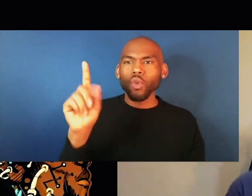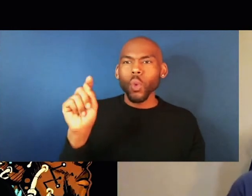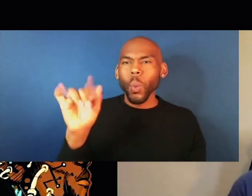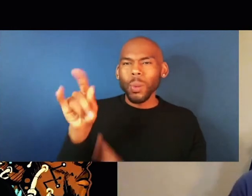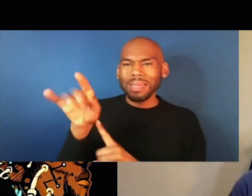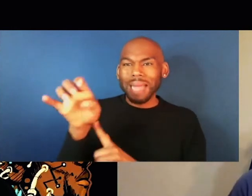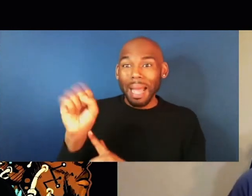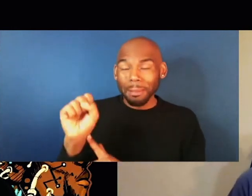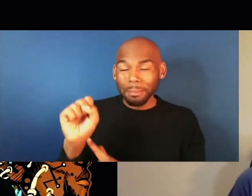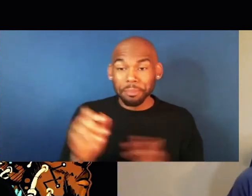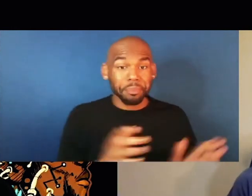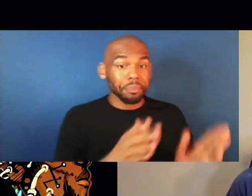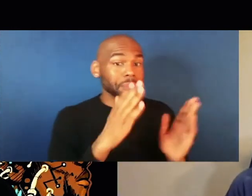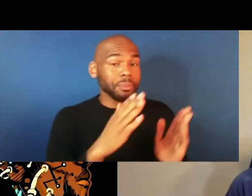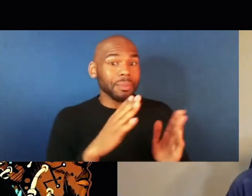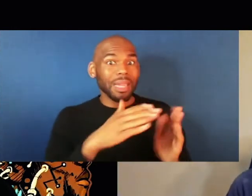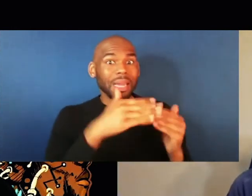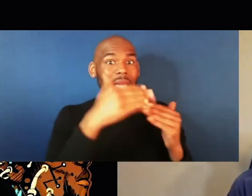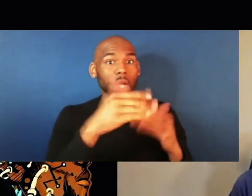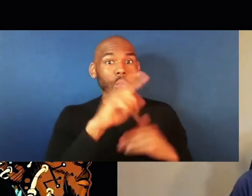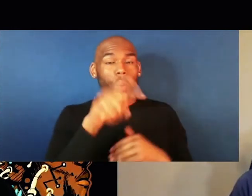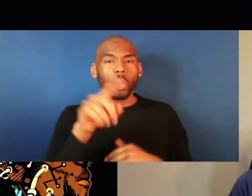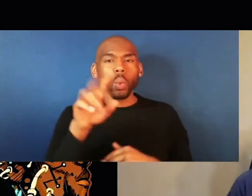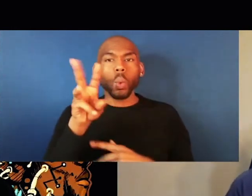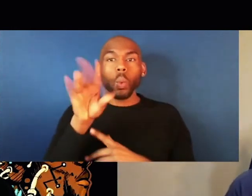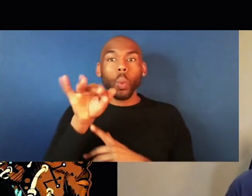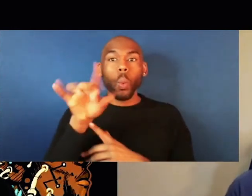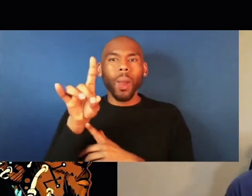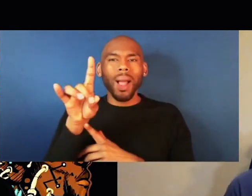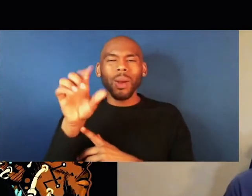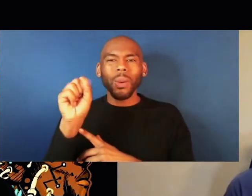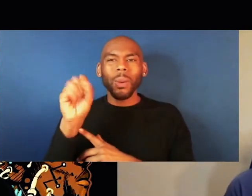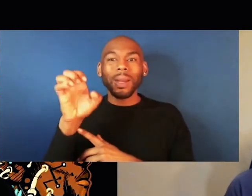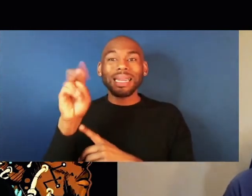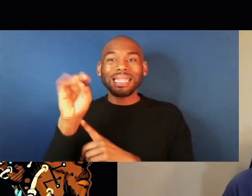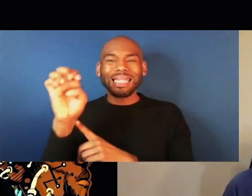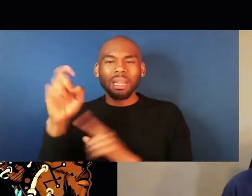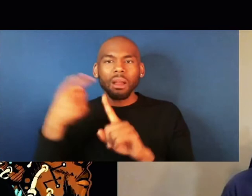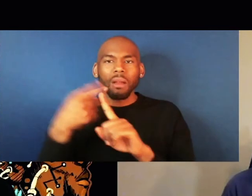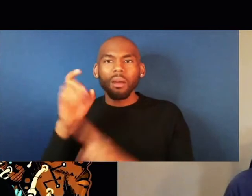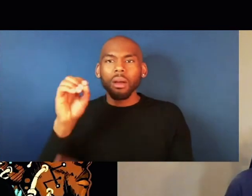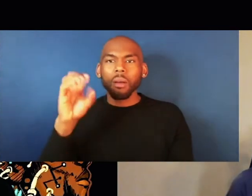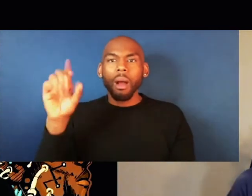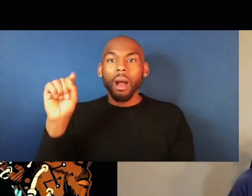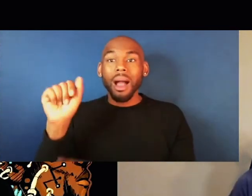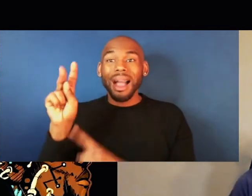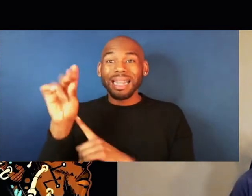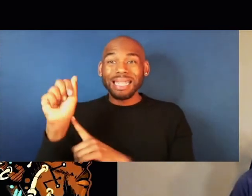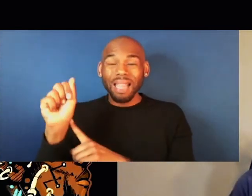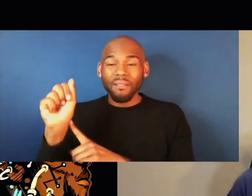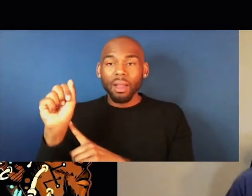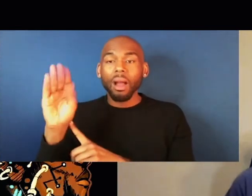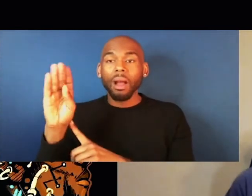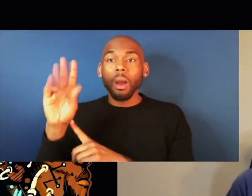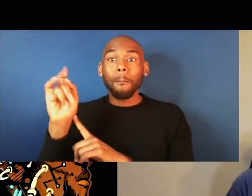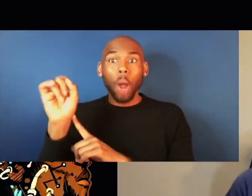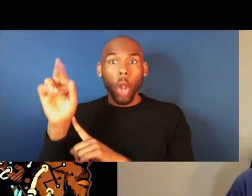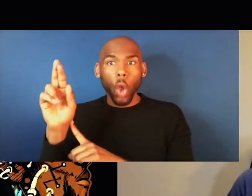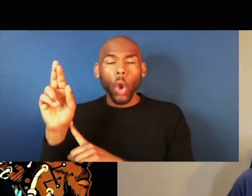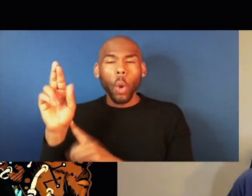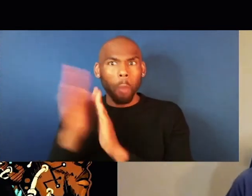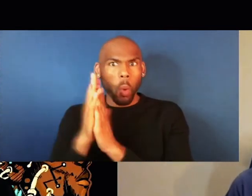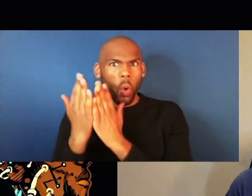next question is like Octavia Butler's book, The Wild Seed, is being used as a connector to